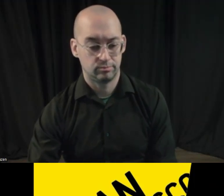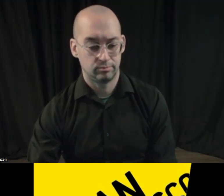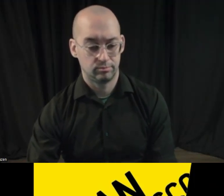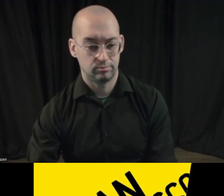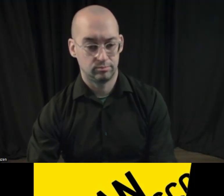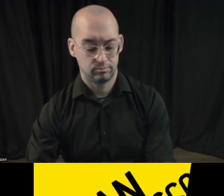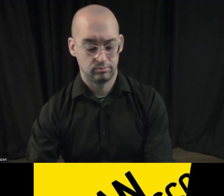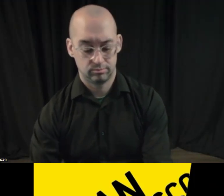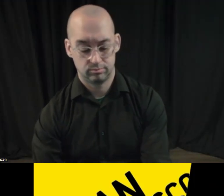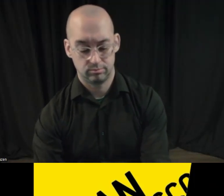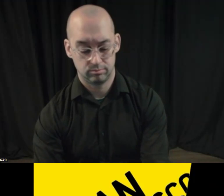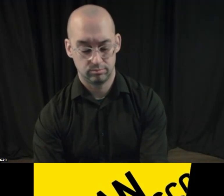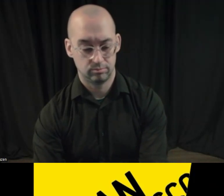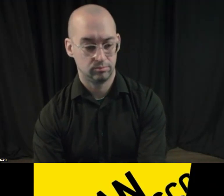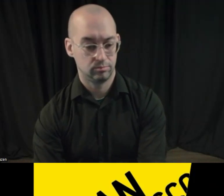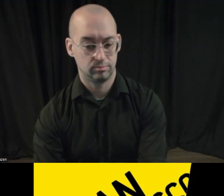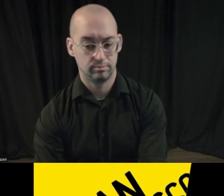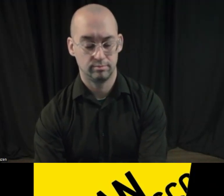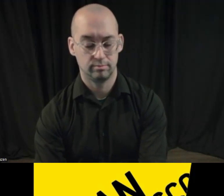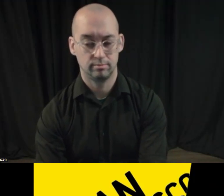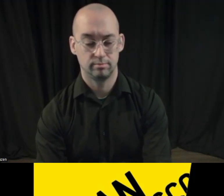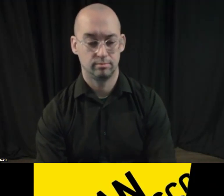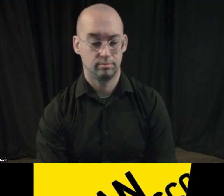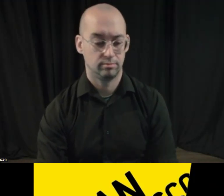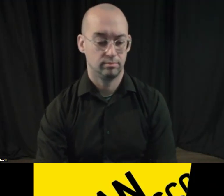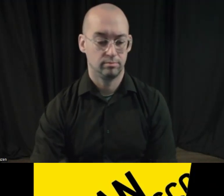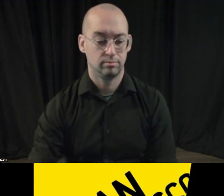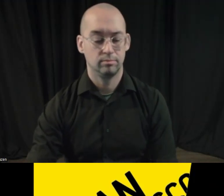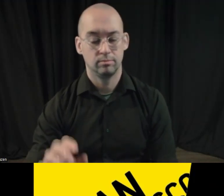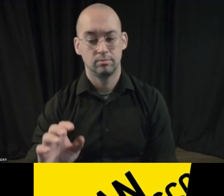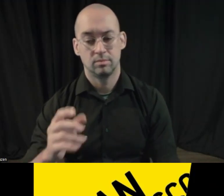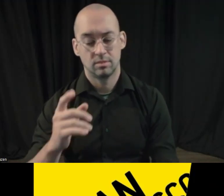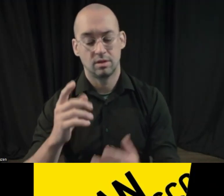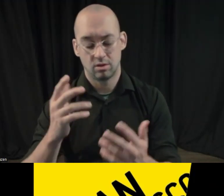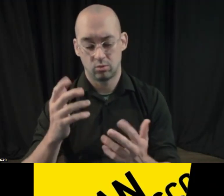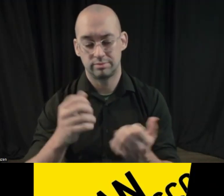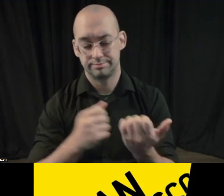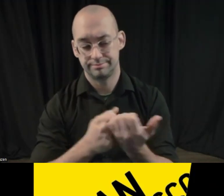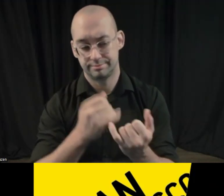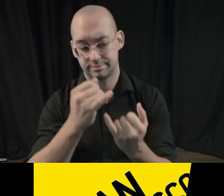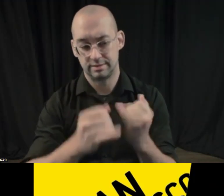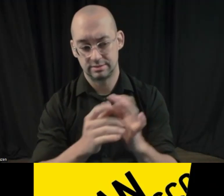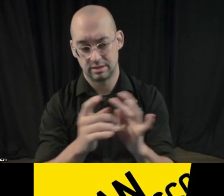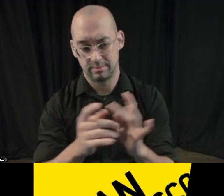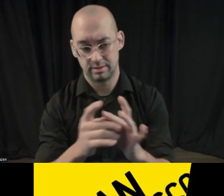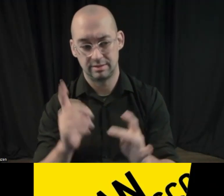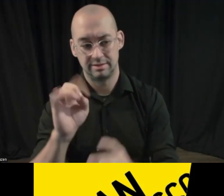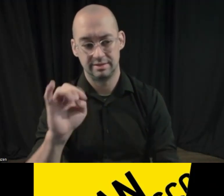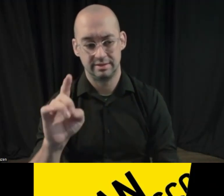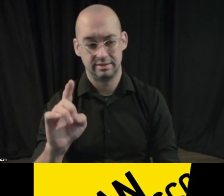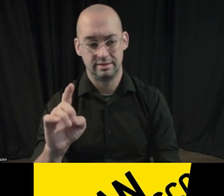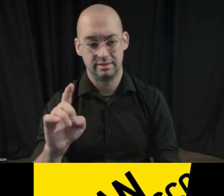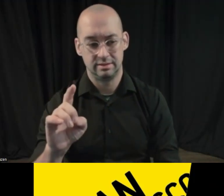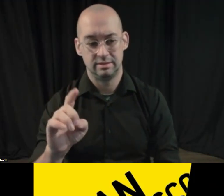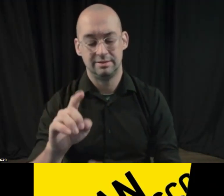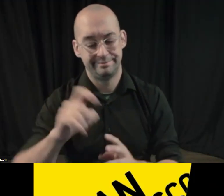Good, Vince. I also want to echo that last comment, because like when we did some needs